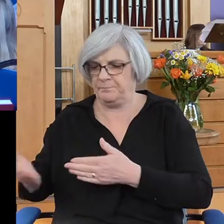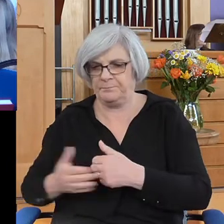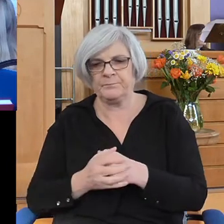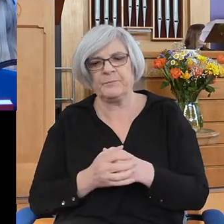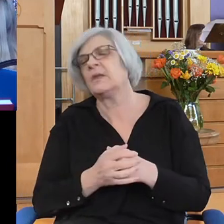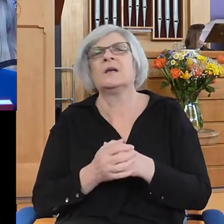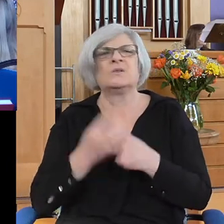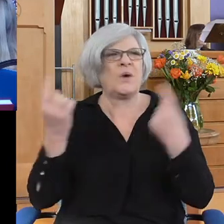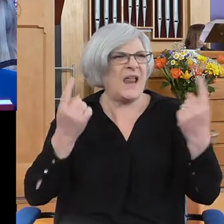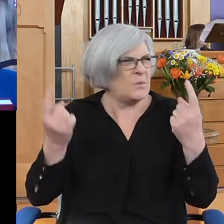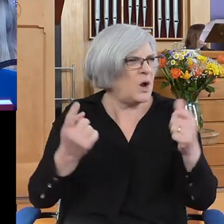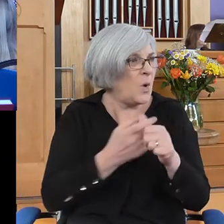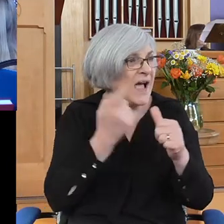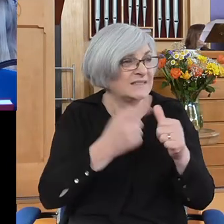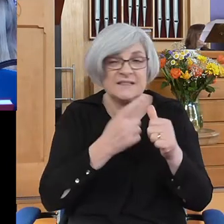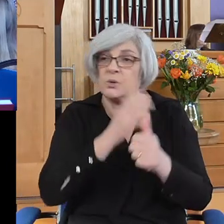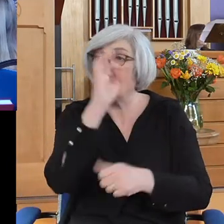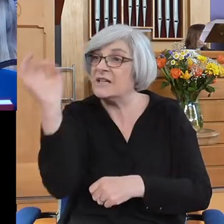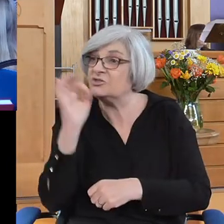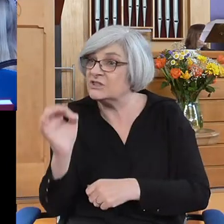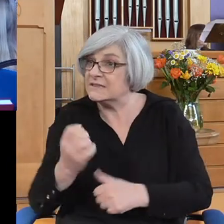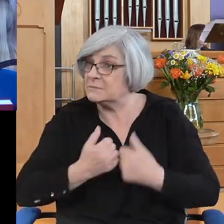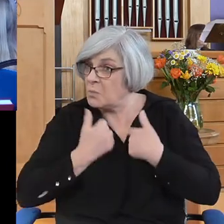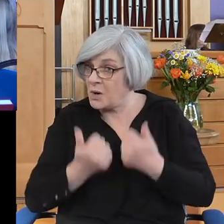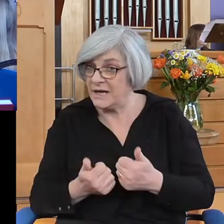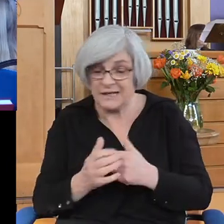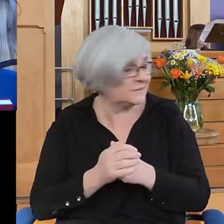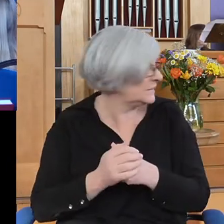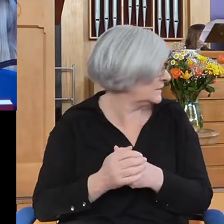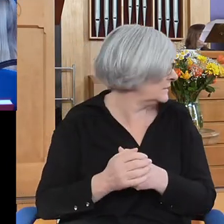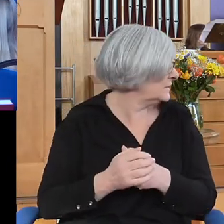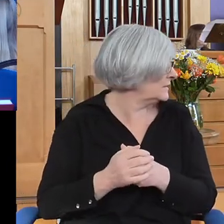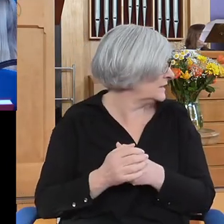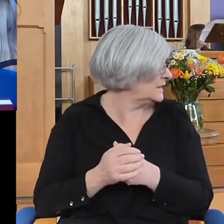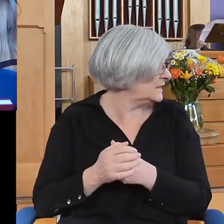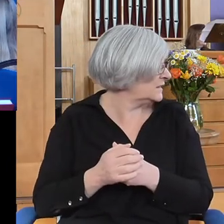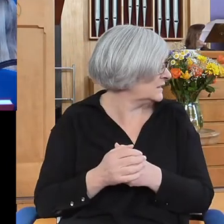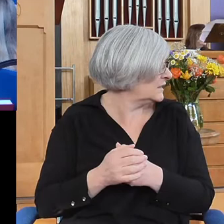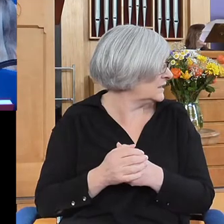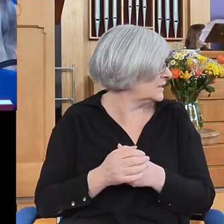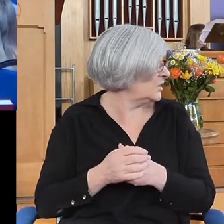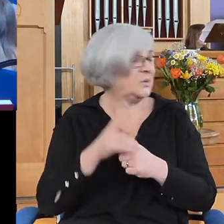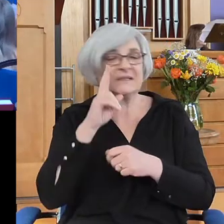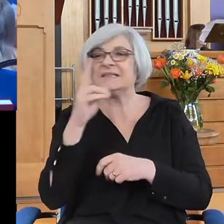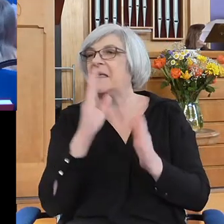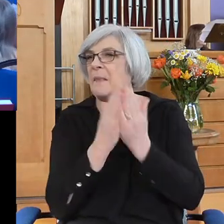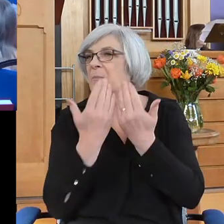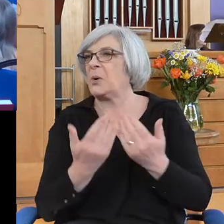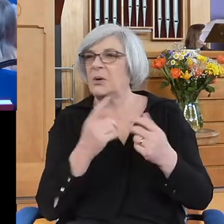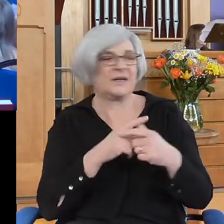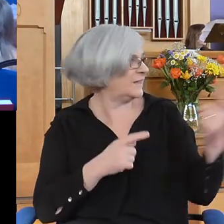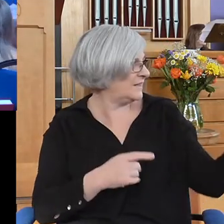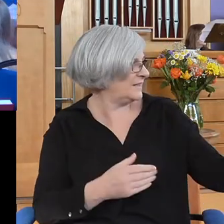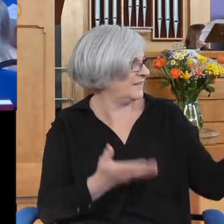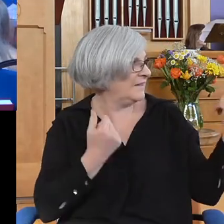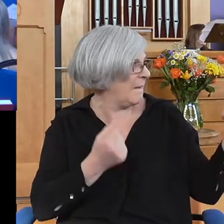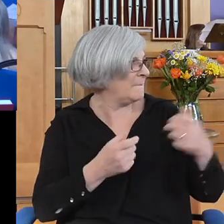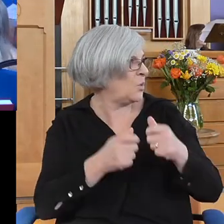who answered my question this morning, I'm going to let the children see the book. Do you want to hold it up,